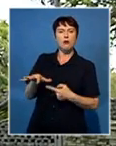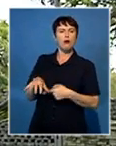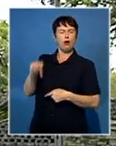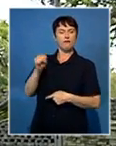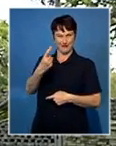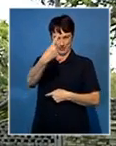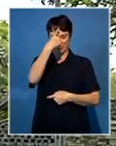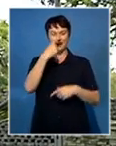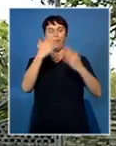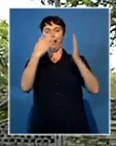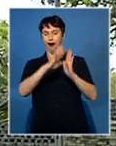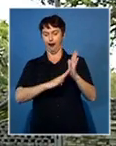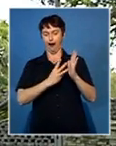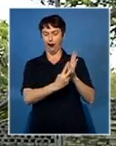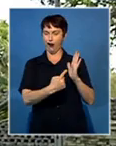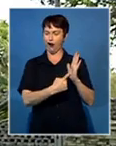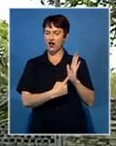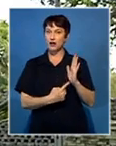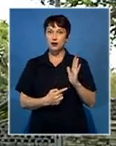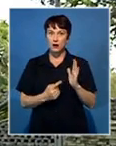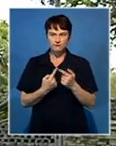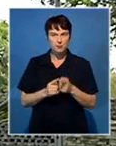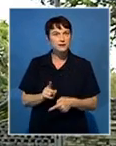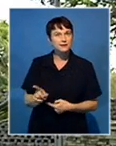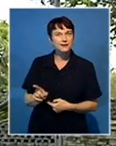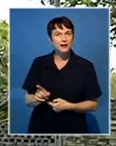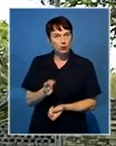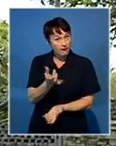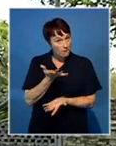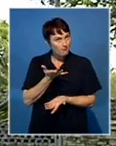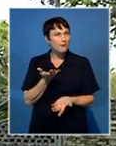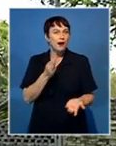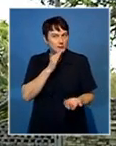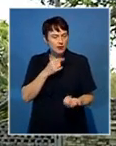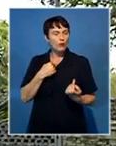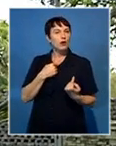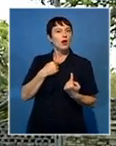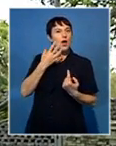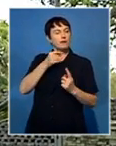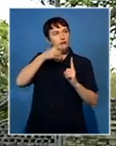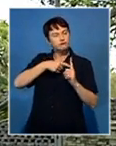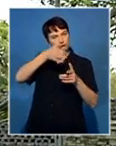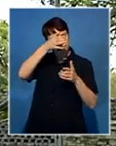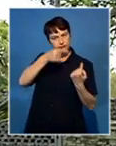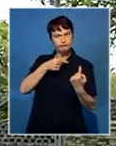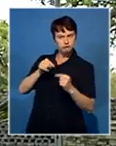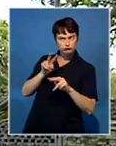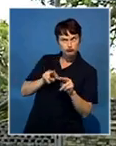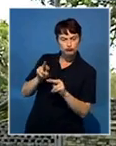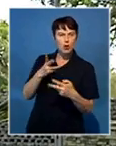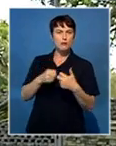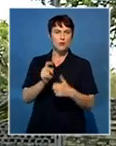see what the problem is and rectify it. Another scenario is that in certain cases you can find that a municipality